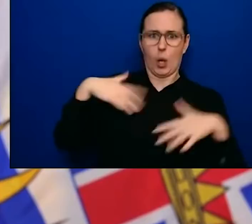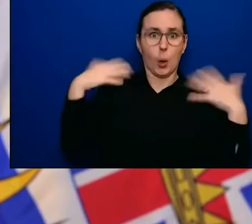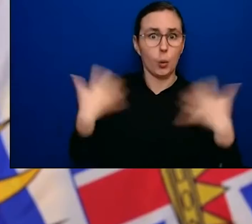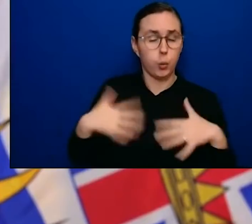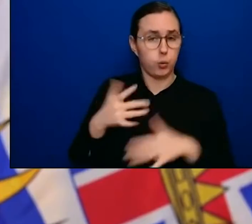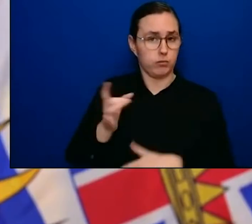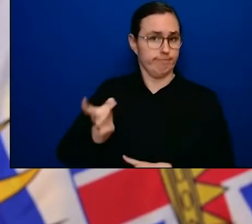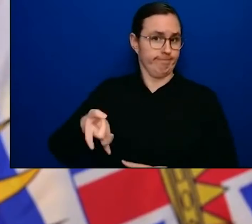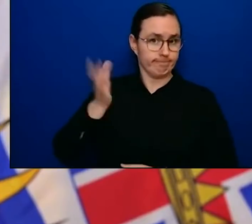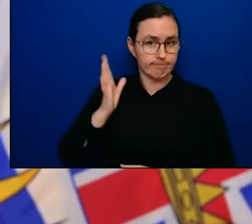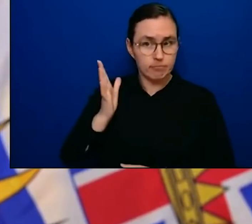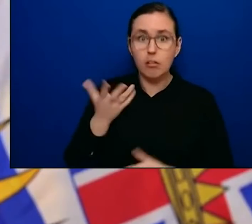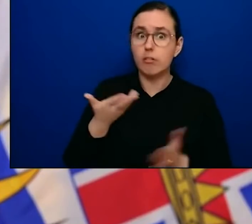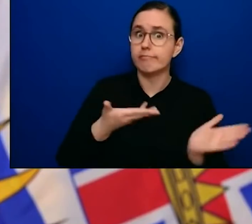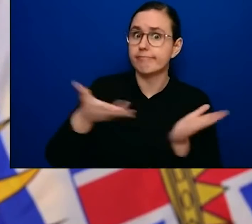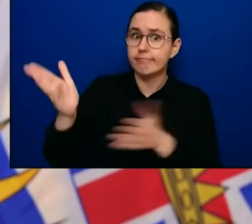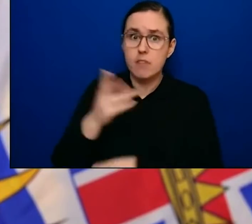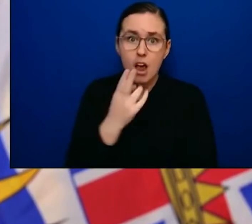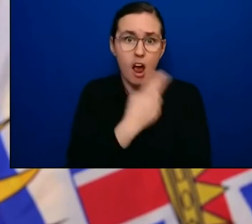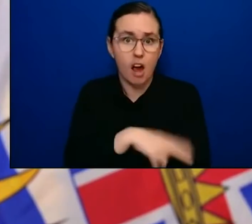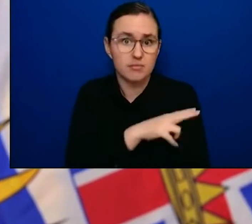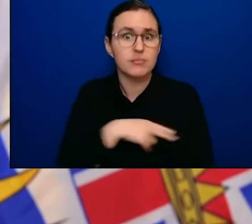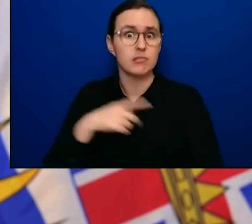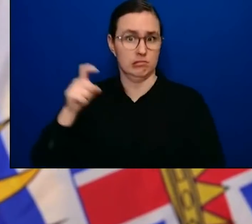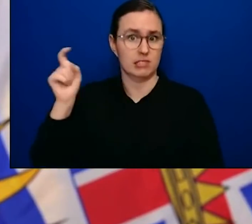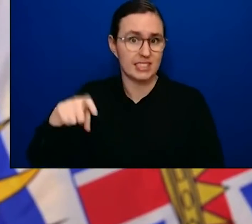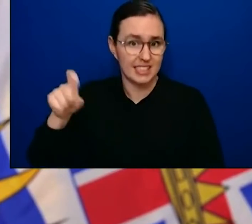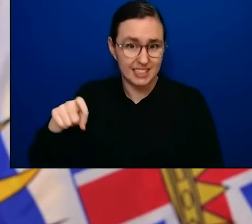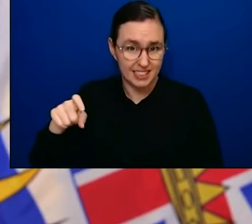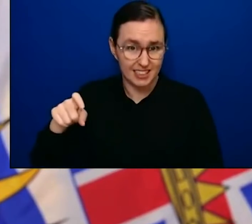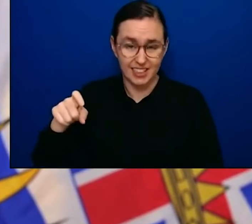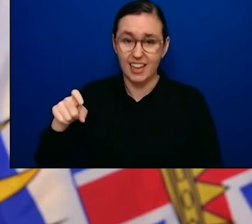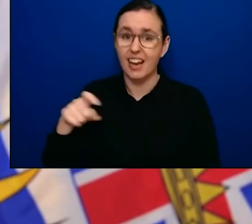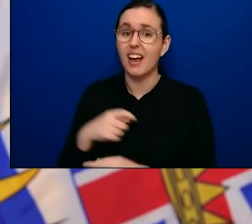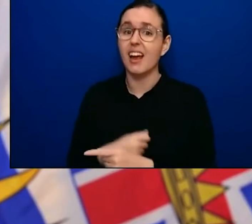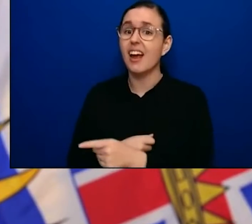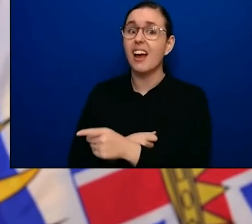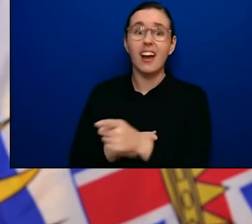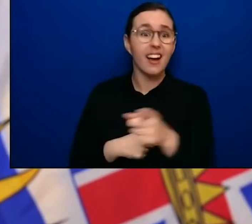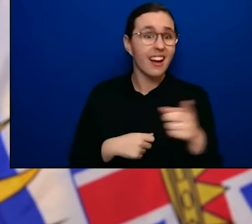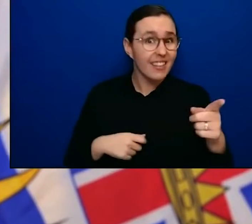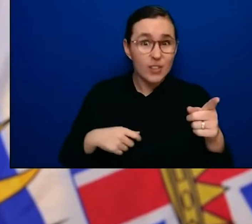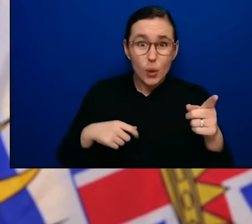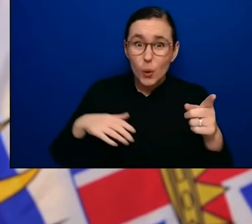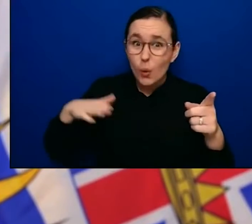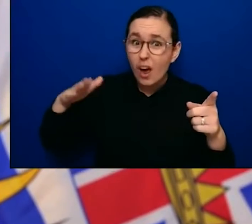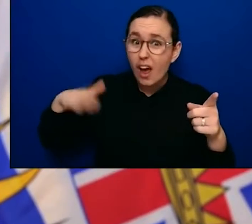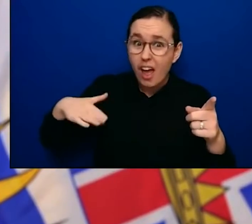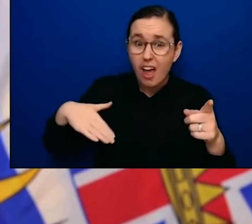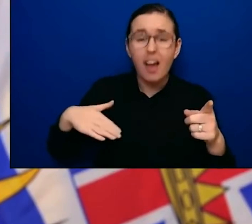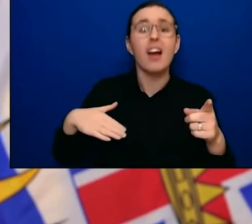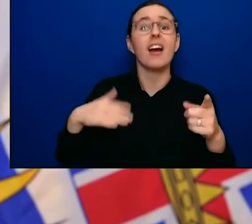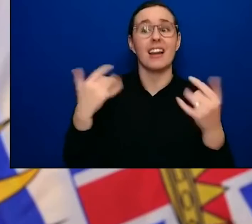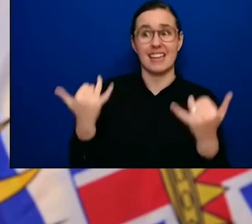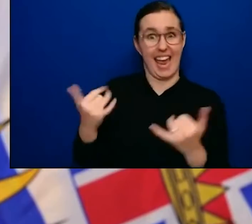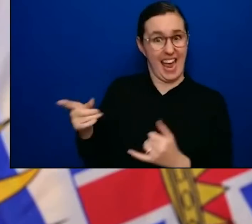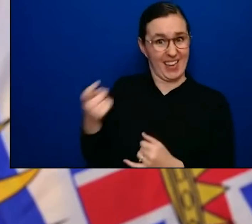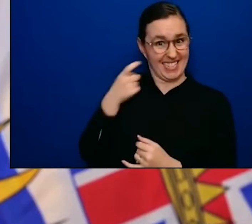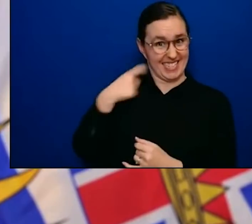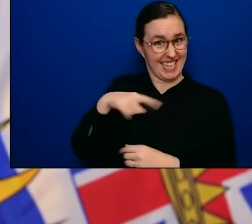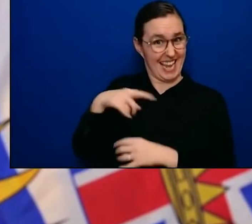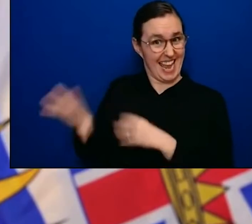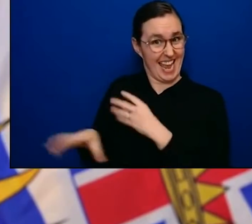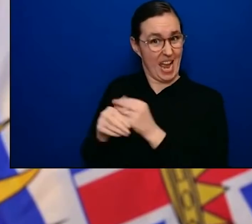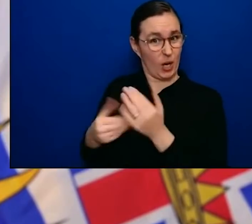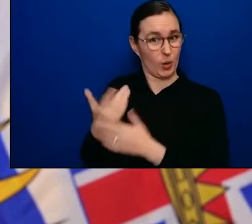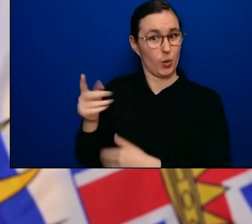anybody who's not yet taken that move to think about Novavax as an option right now. Keeping our COVID safety